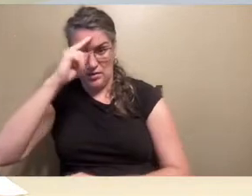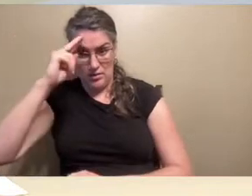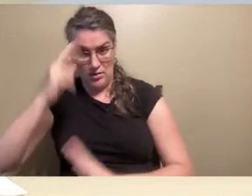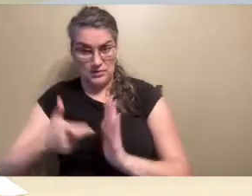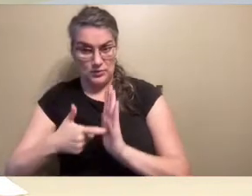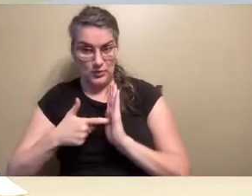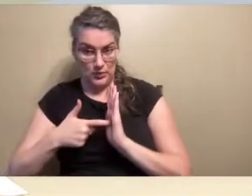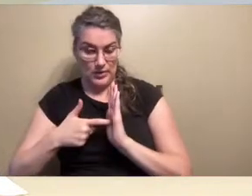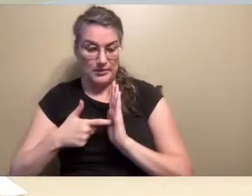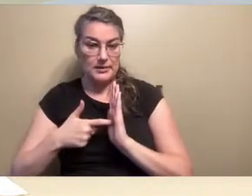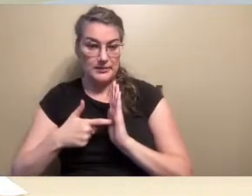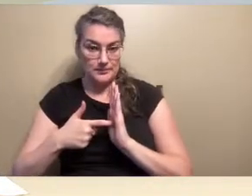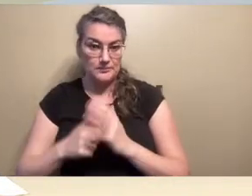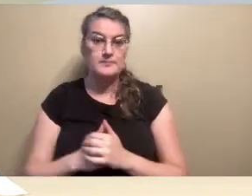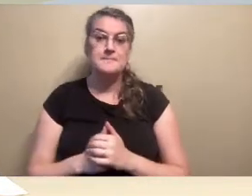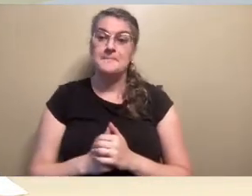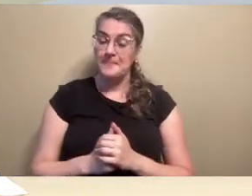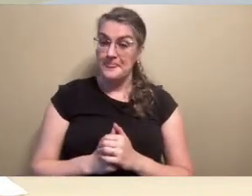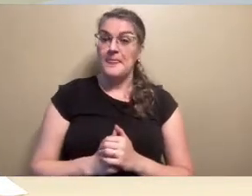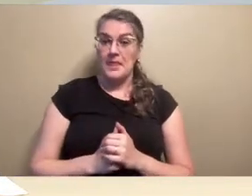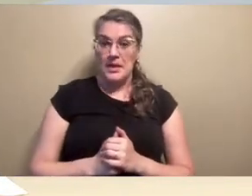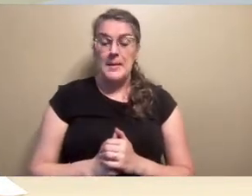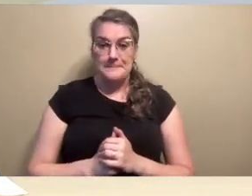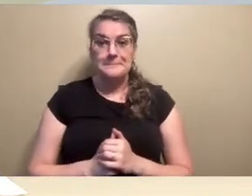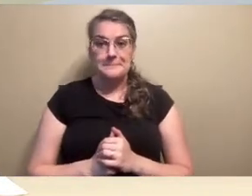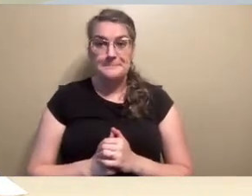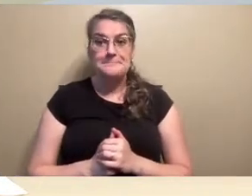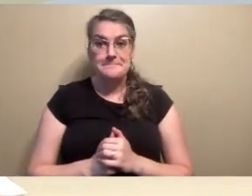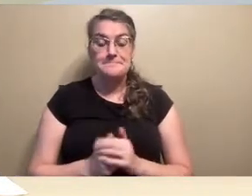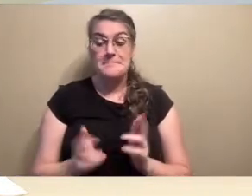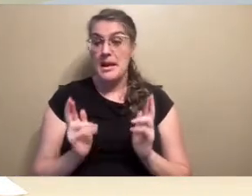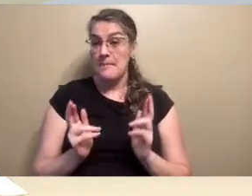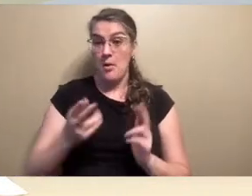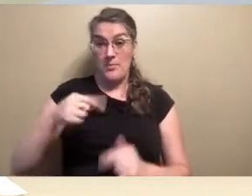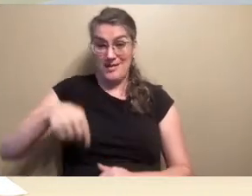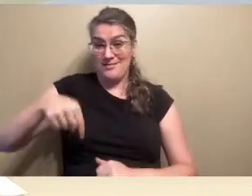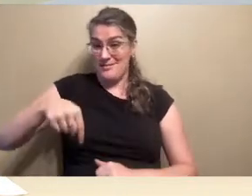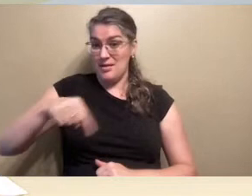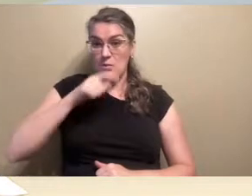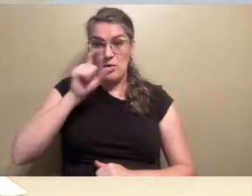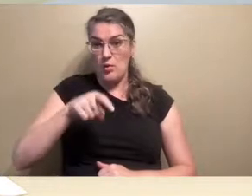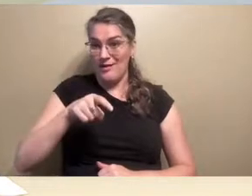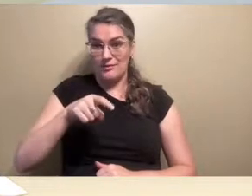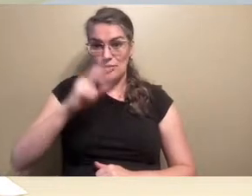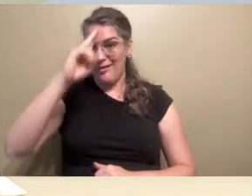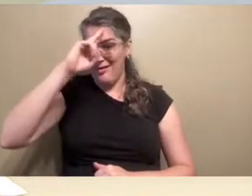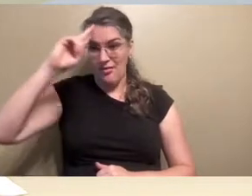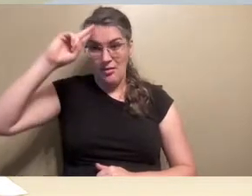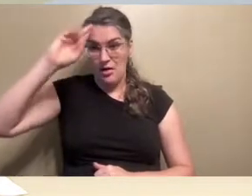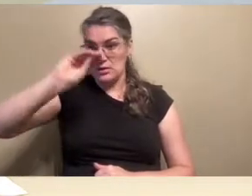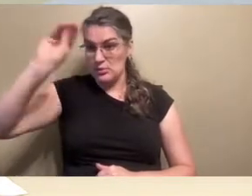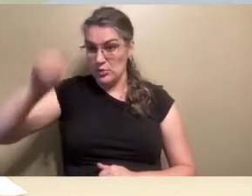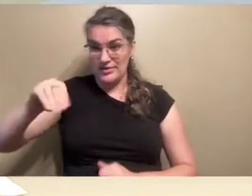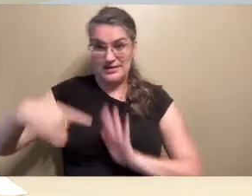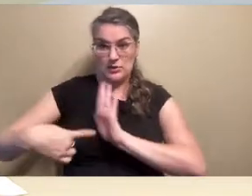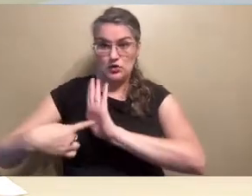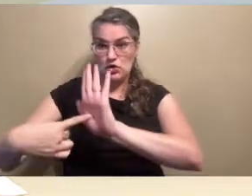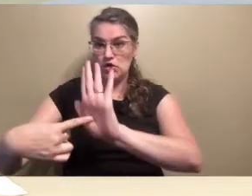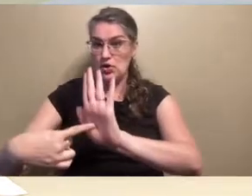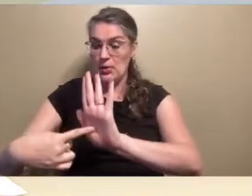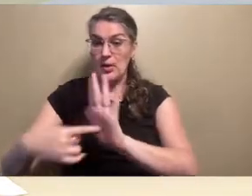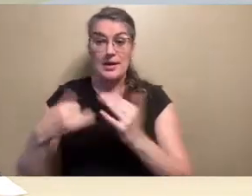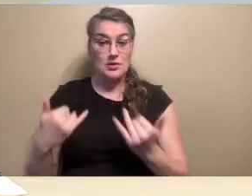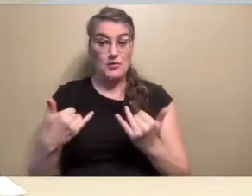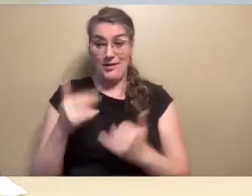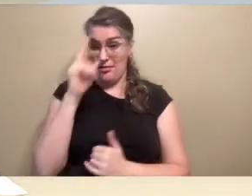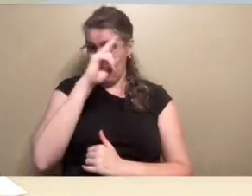that situation where we're having to indicate the percentage of people who are hospitalized, who are vaccinated and unvaccinated, but we certainly would do